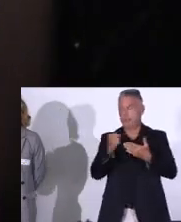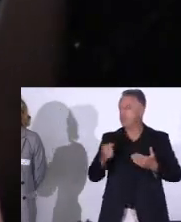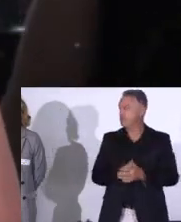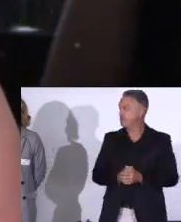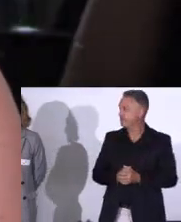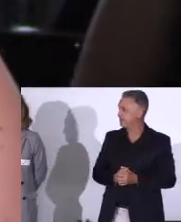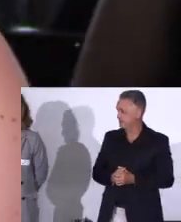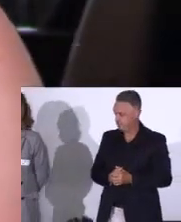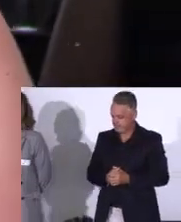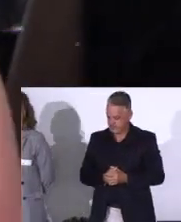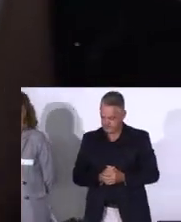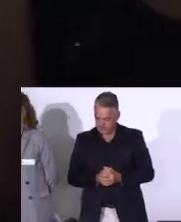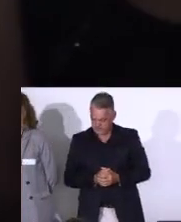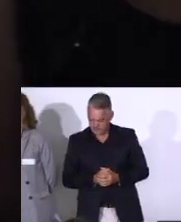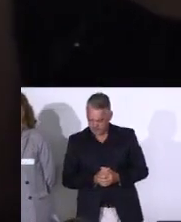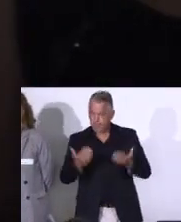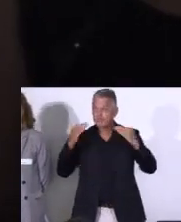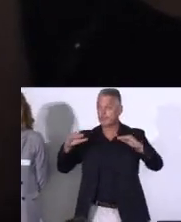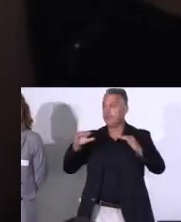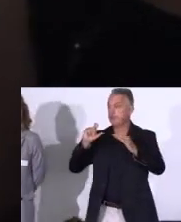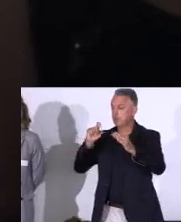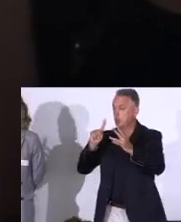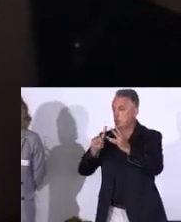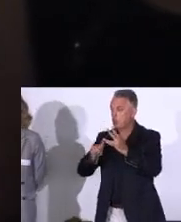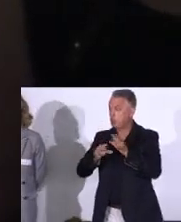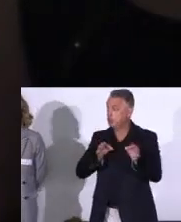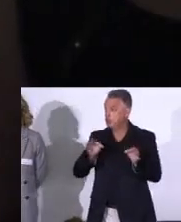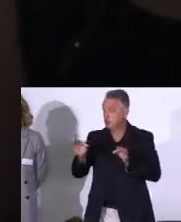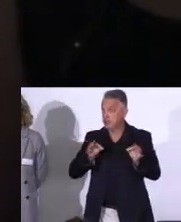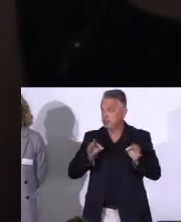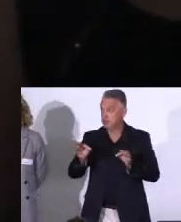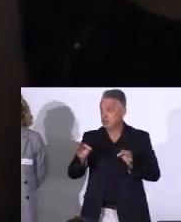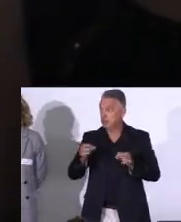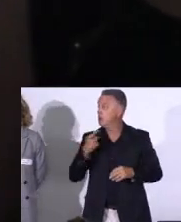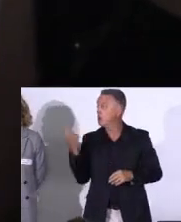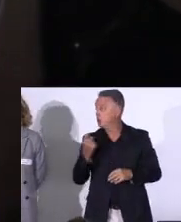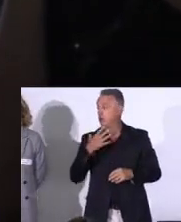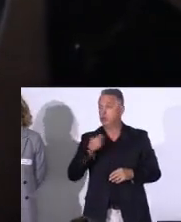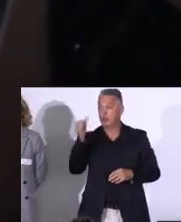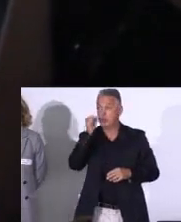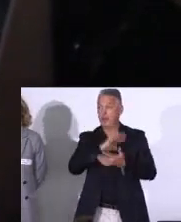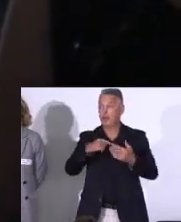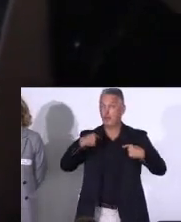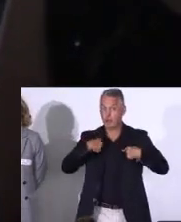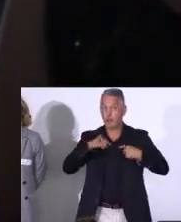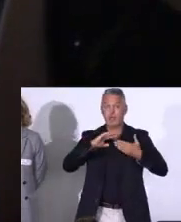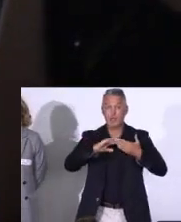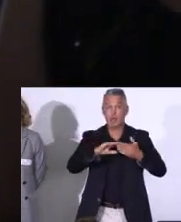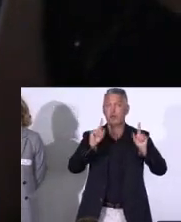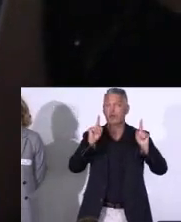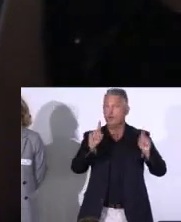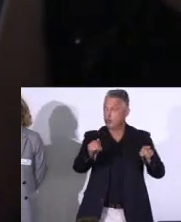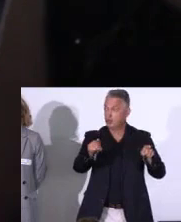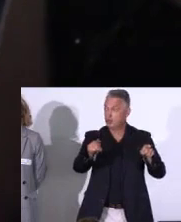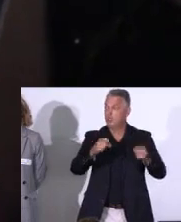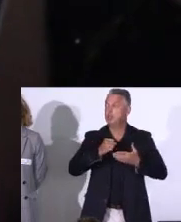Community engagement and co-design. Essentially, what we want to know is how we can help you and support you to do